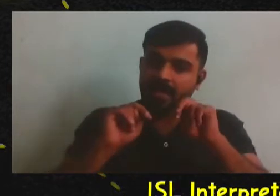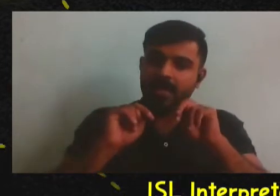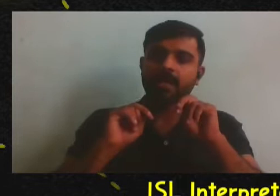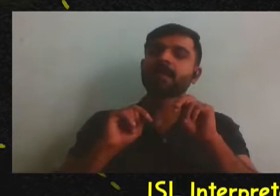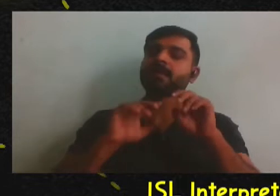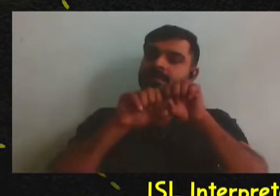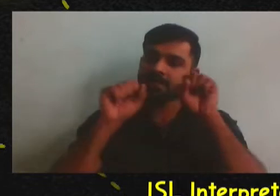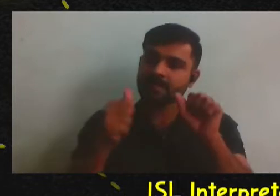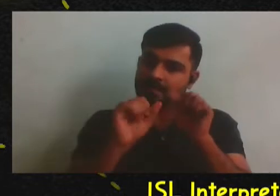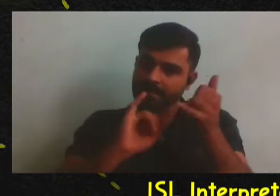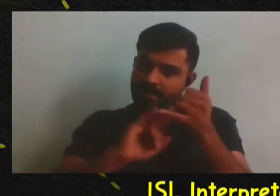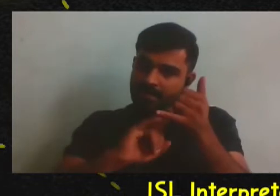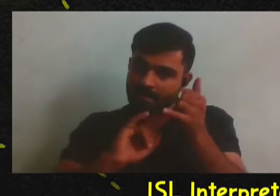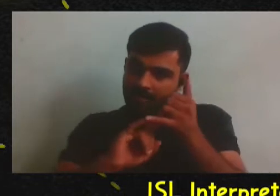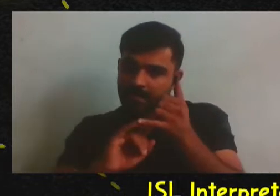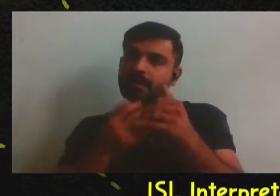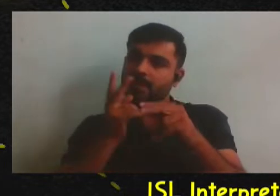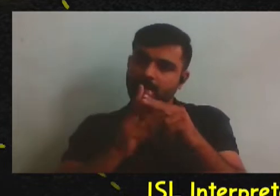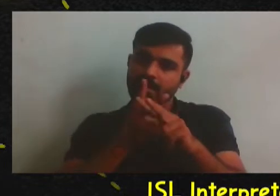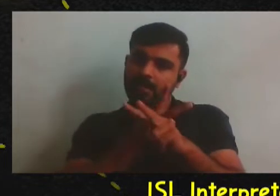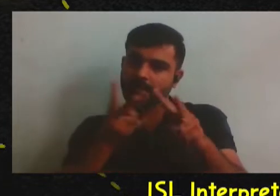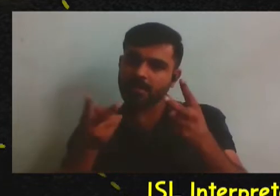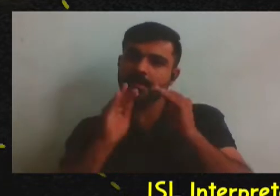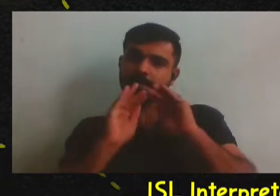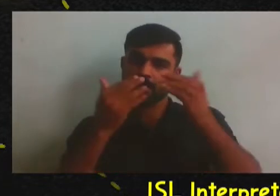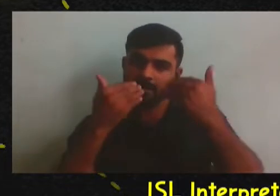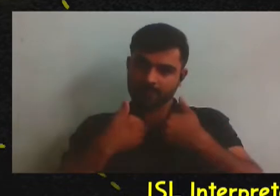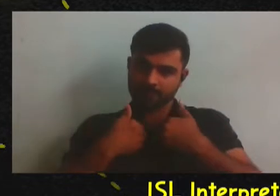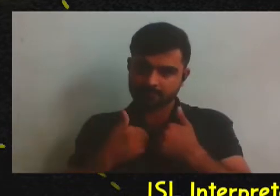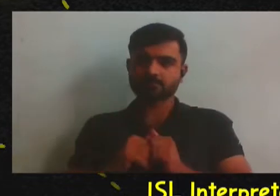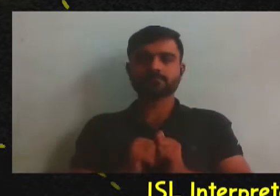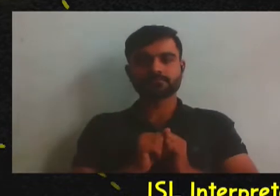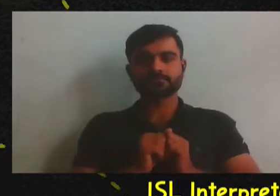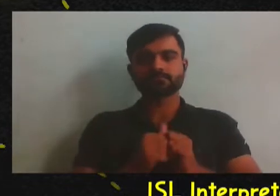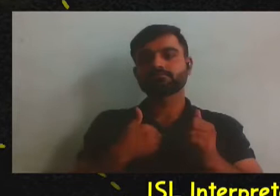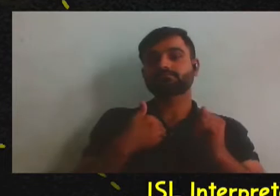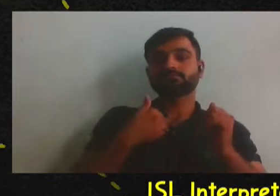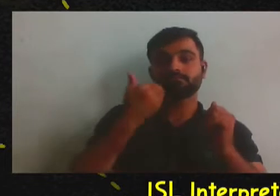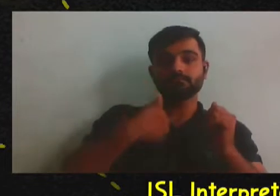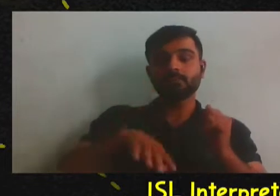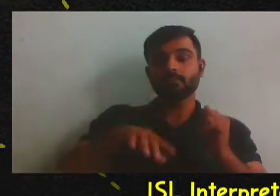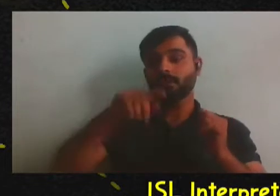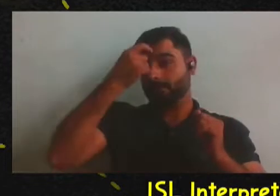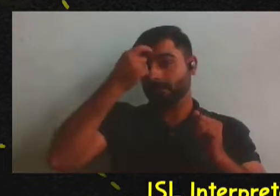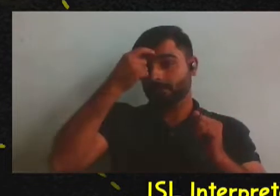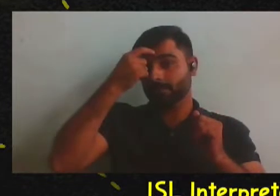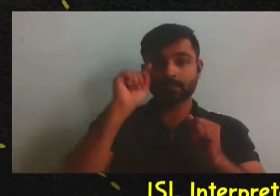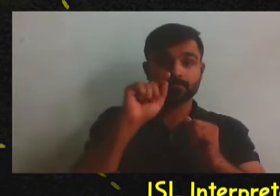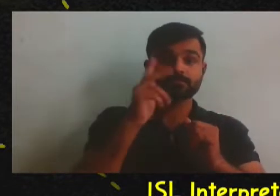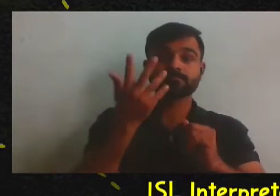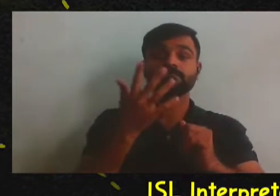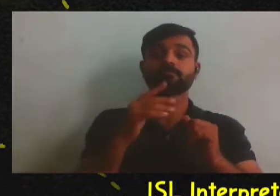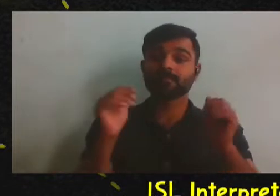and requires a certain kind of support from me. I think the problem with